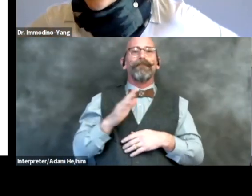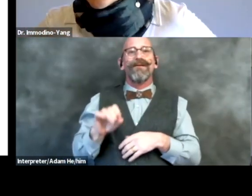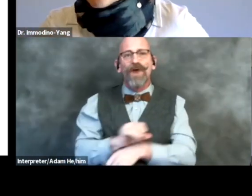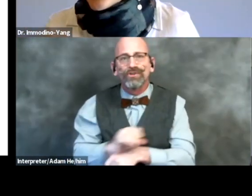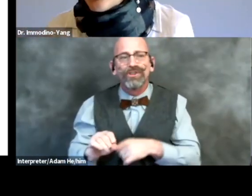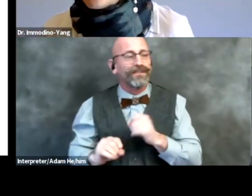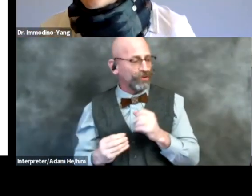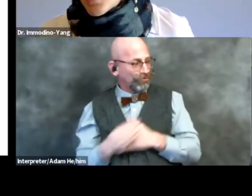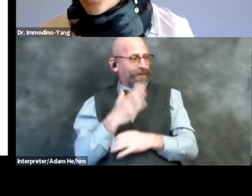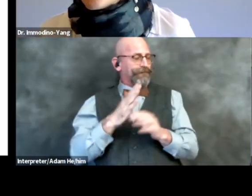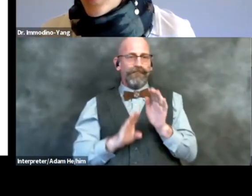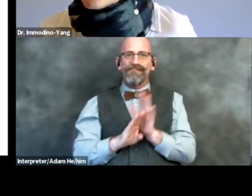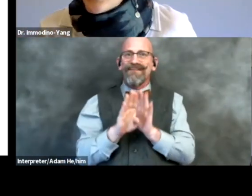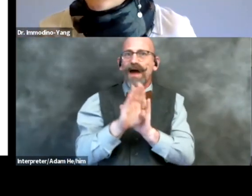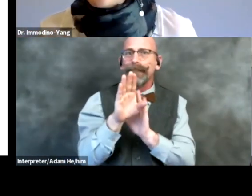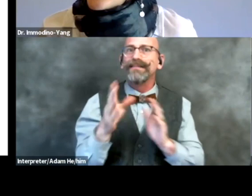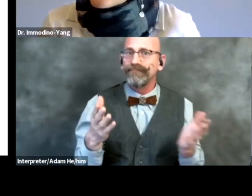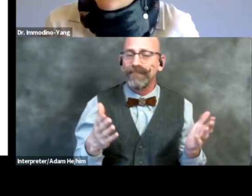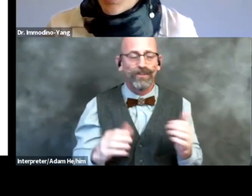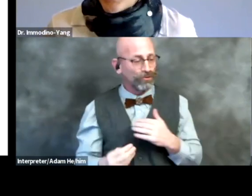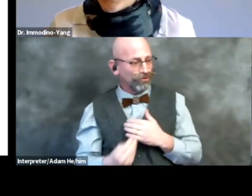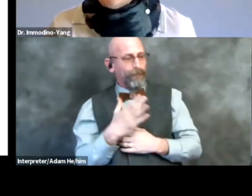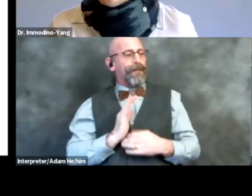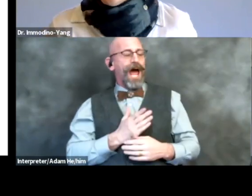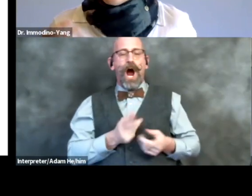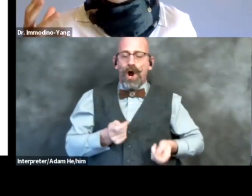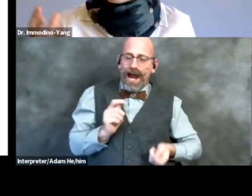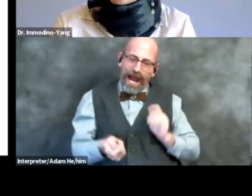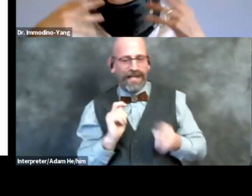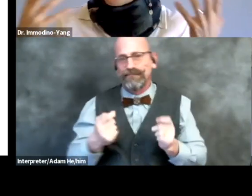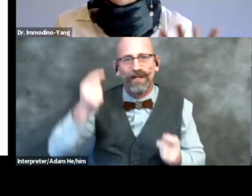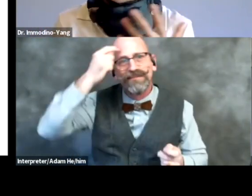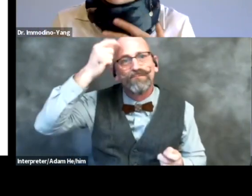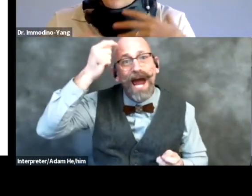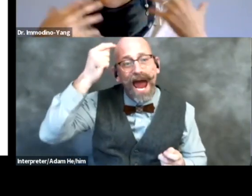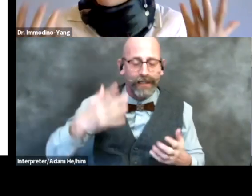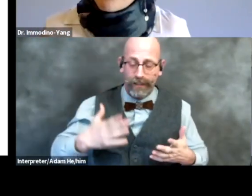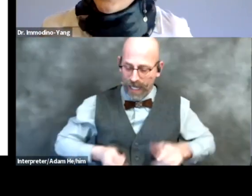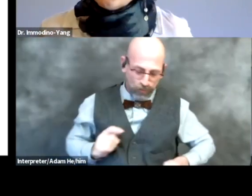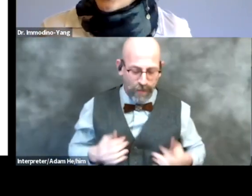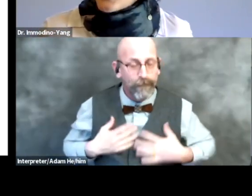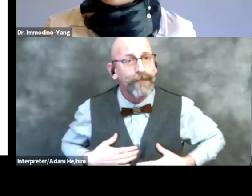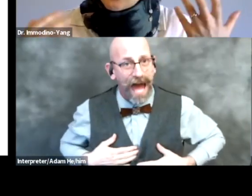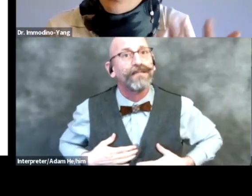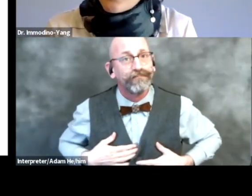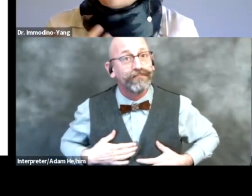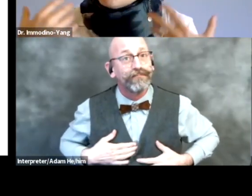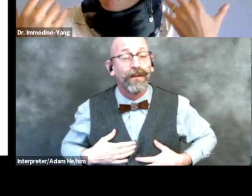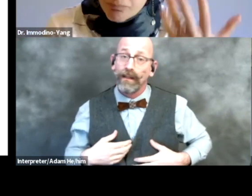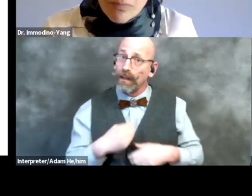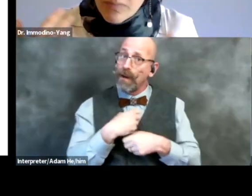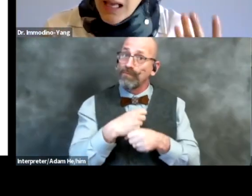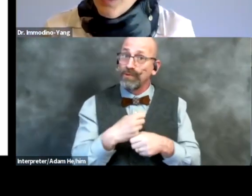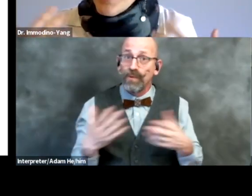the adaptations of that brain and body to produce phenotypes that are